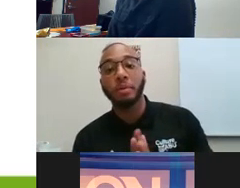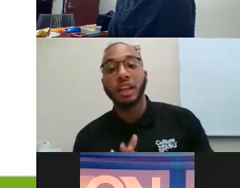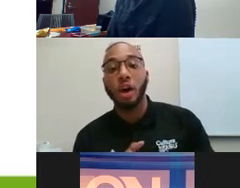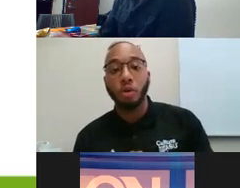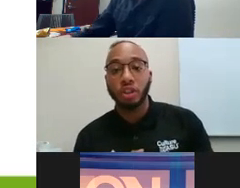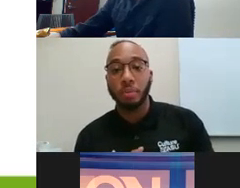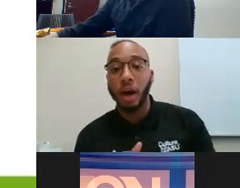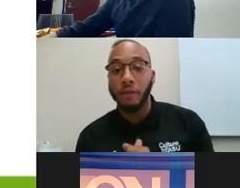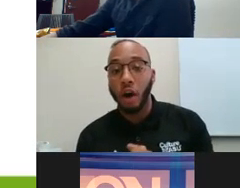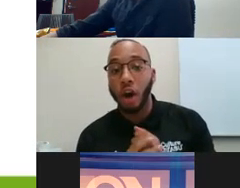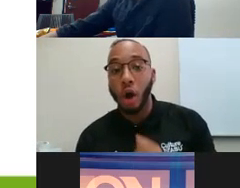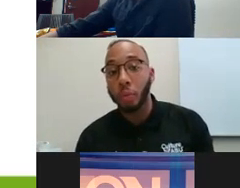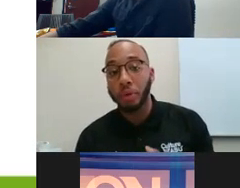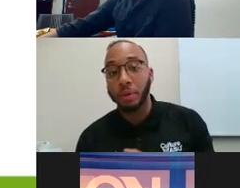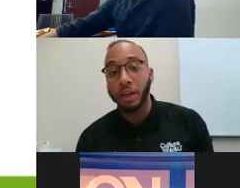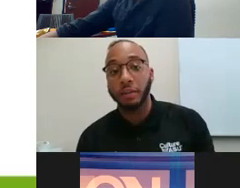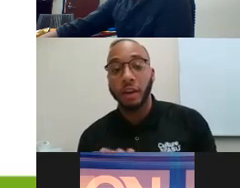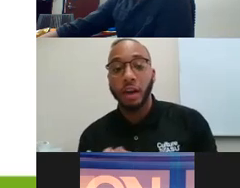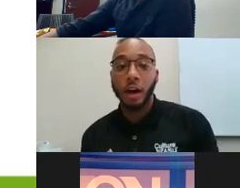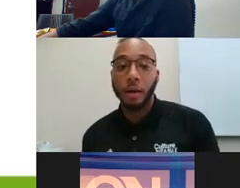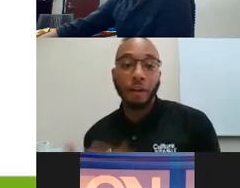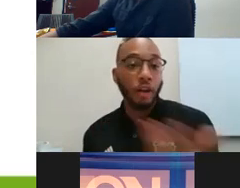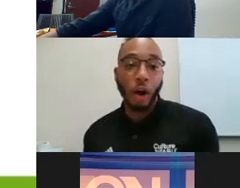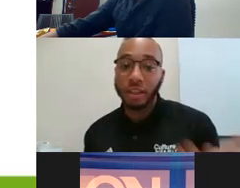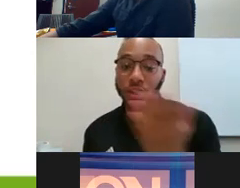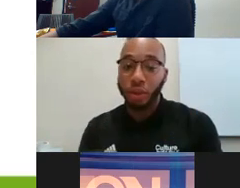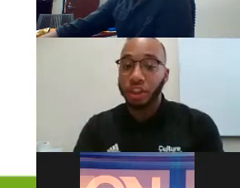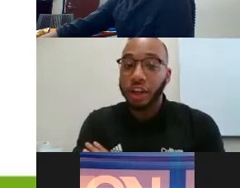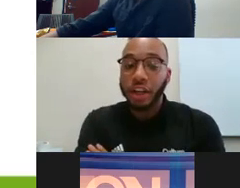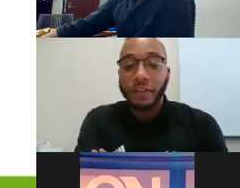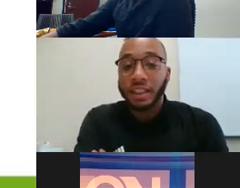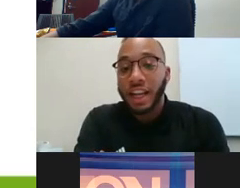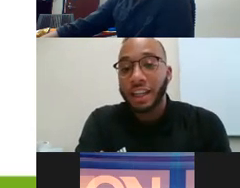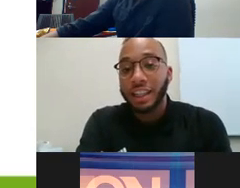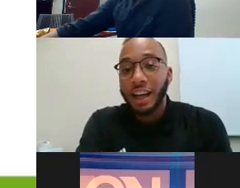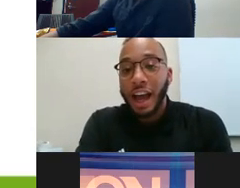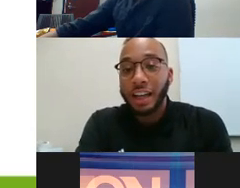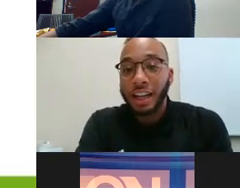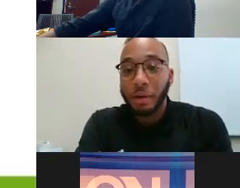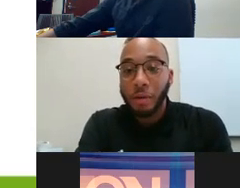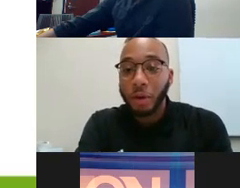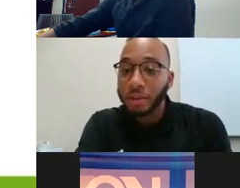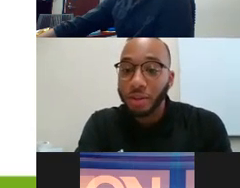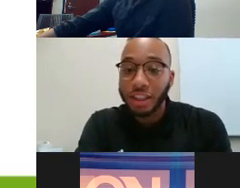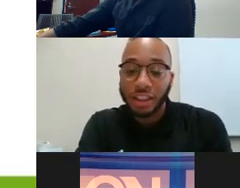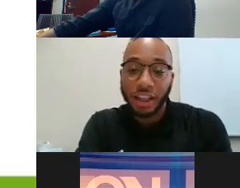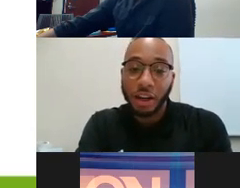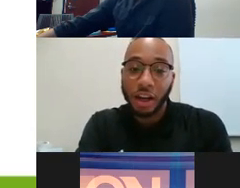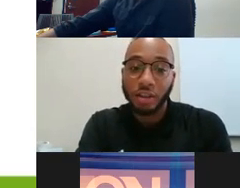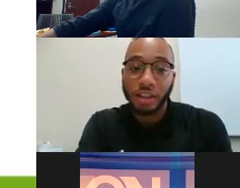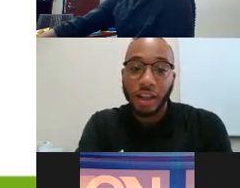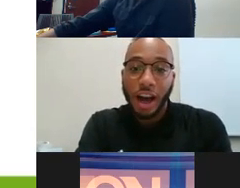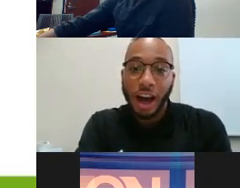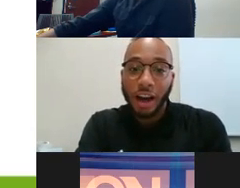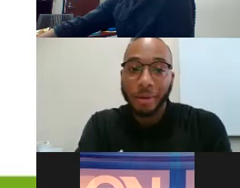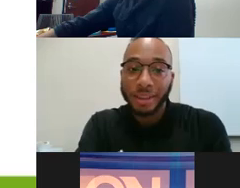able to take ownership of our own perspective. I always enjoy sharing confidentiality. As I work with students and